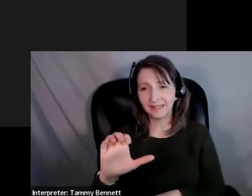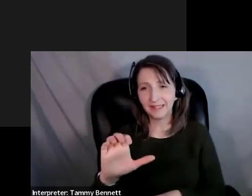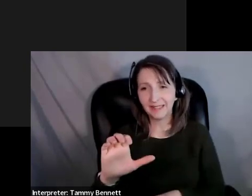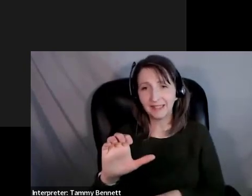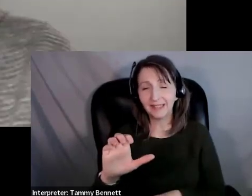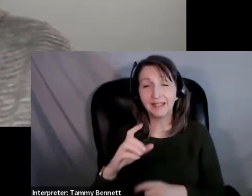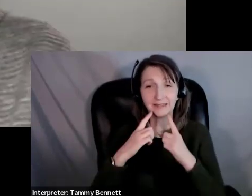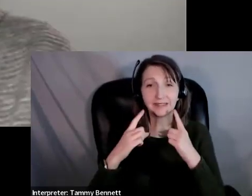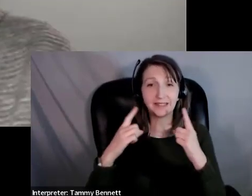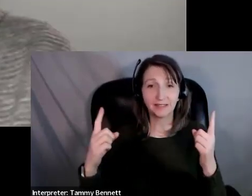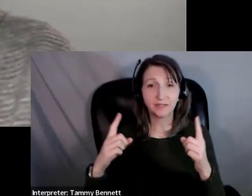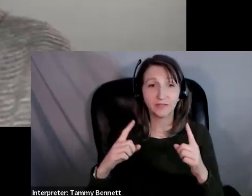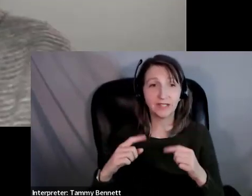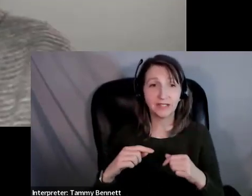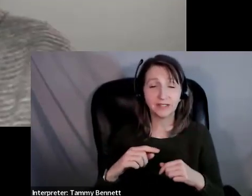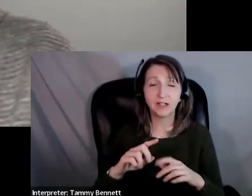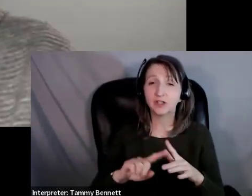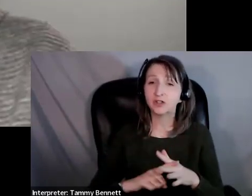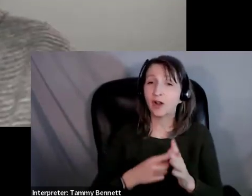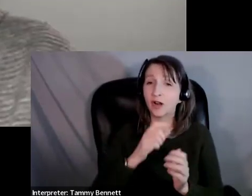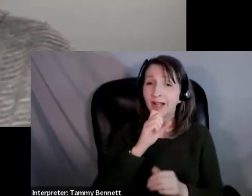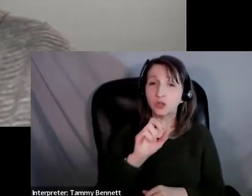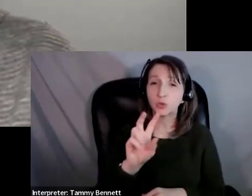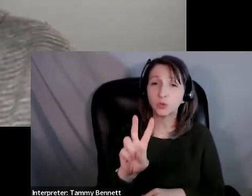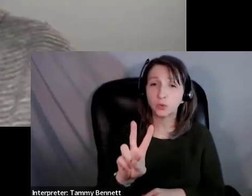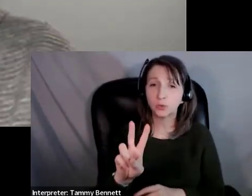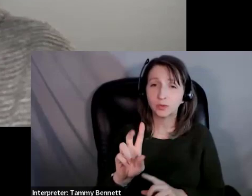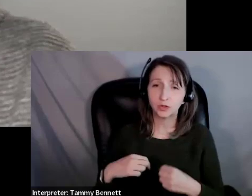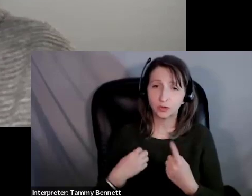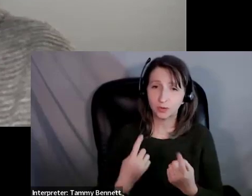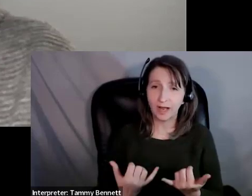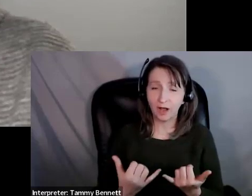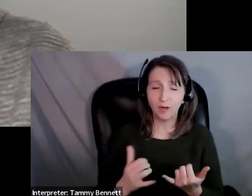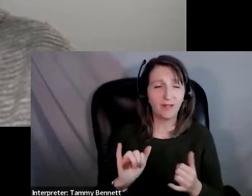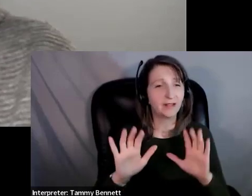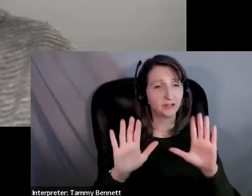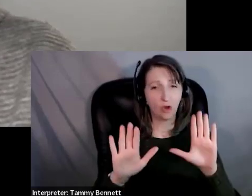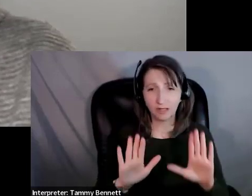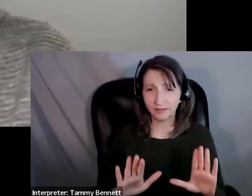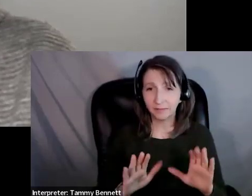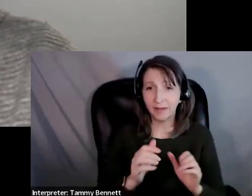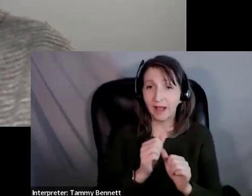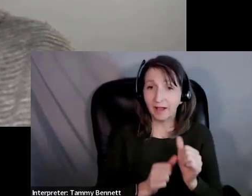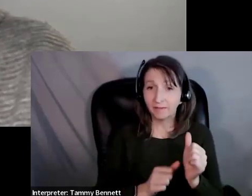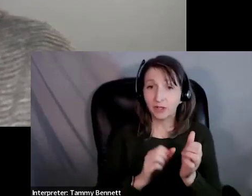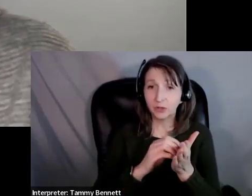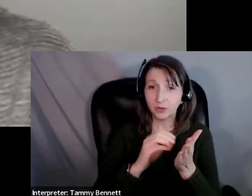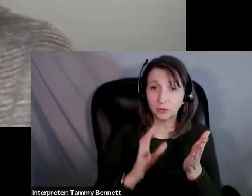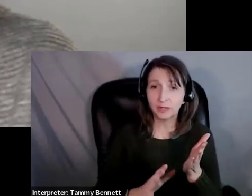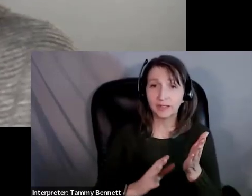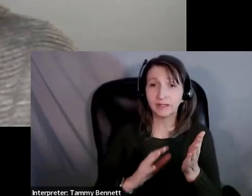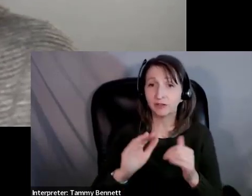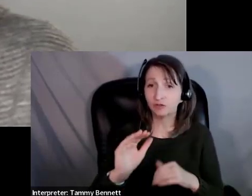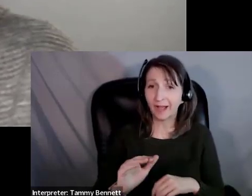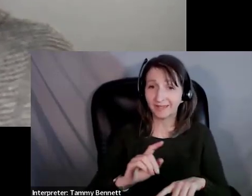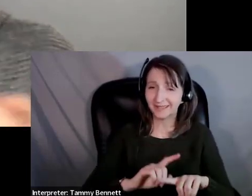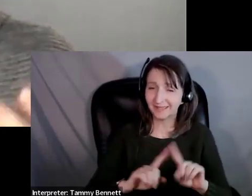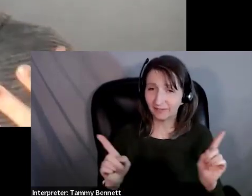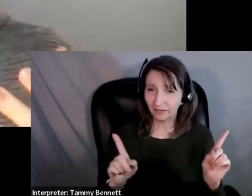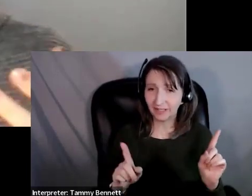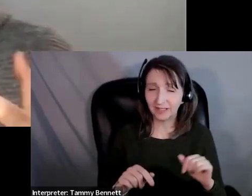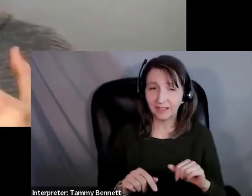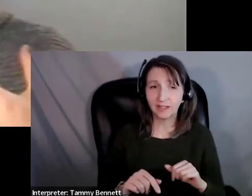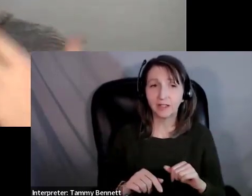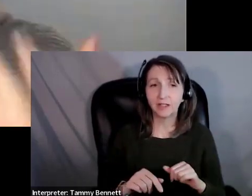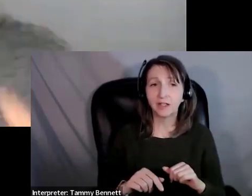awesome. Um, I think every child and or student is different and every path is different and you have to do what's best for you, but